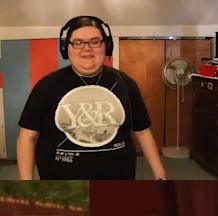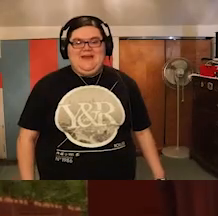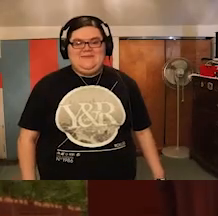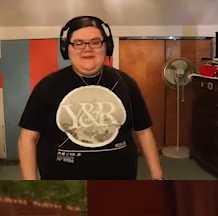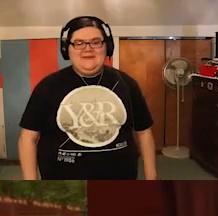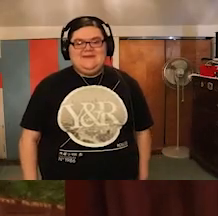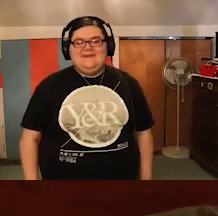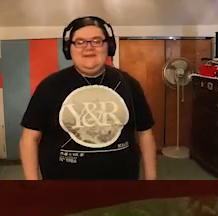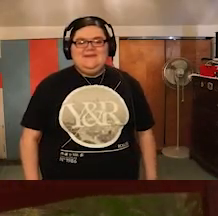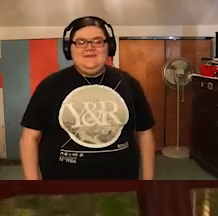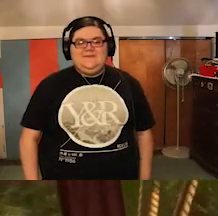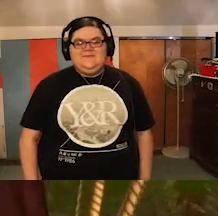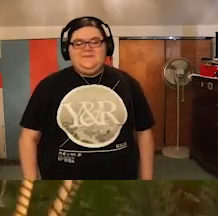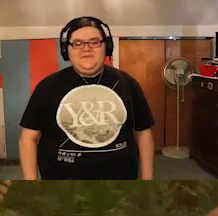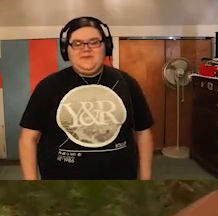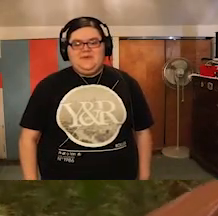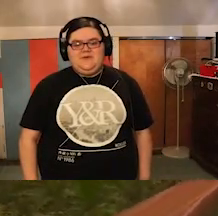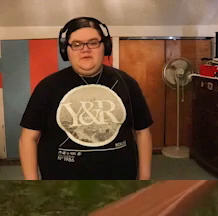have no idea what just happened.